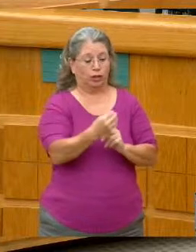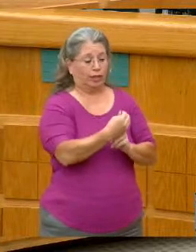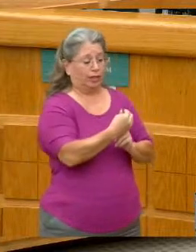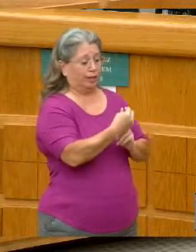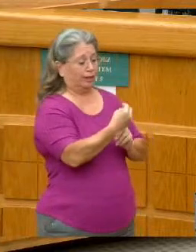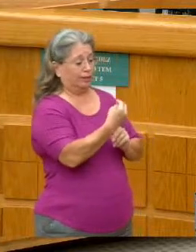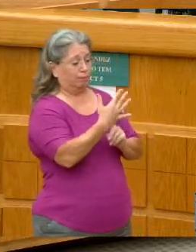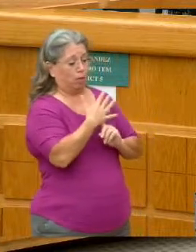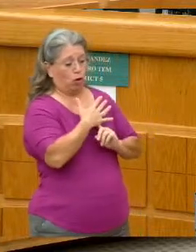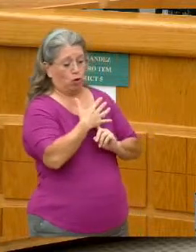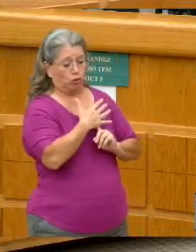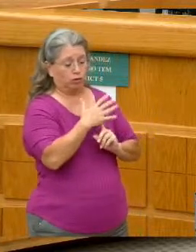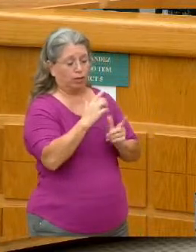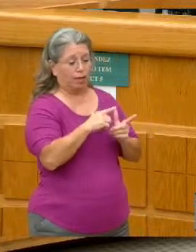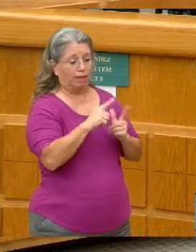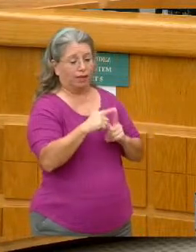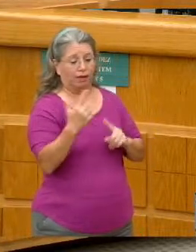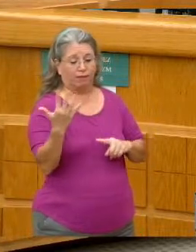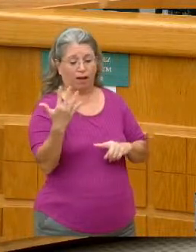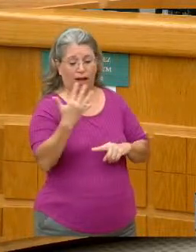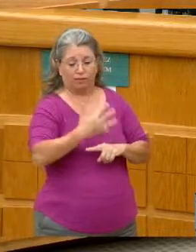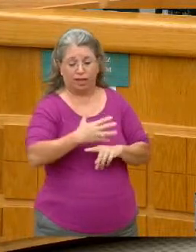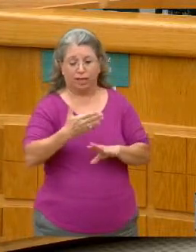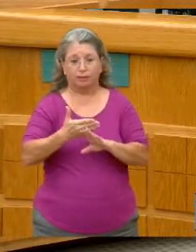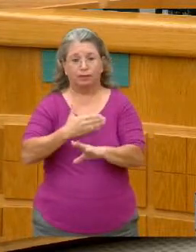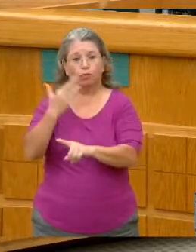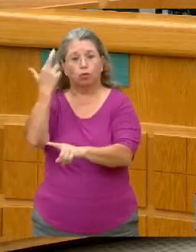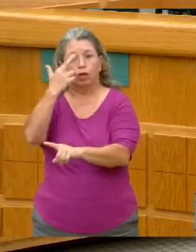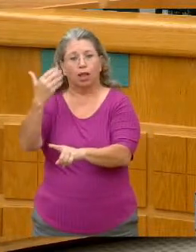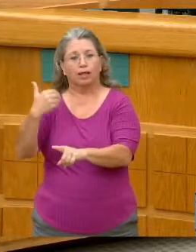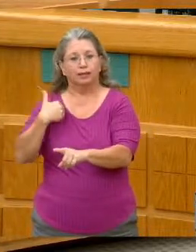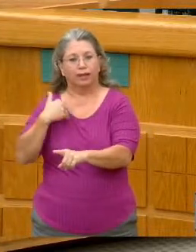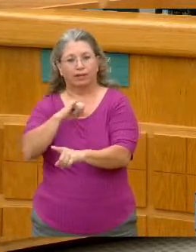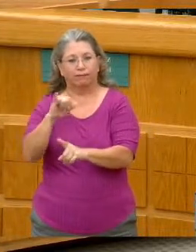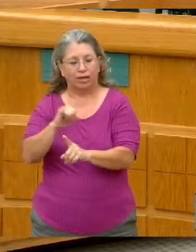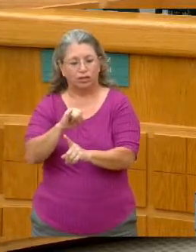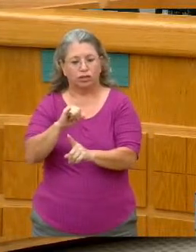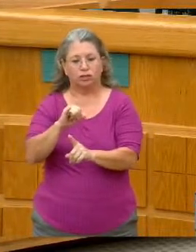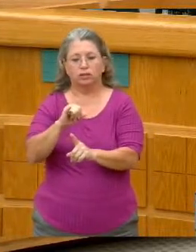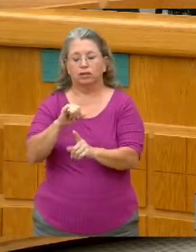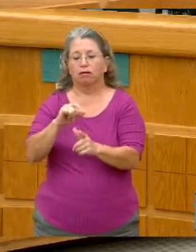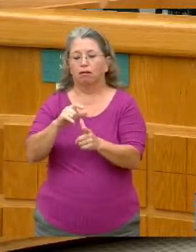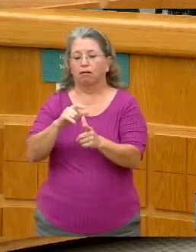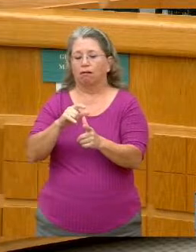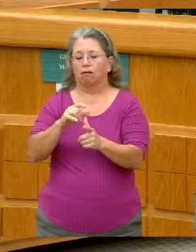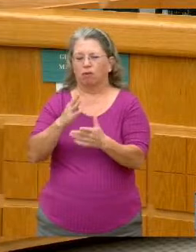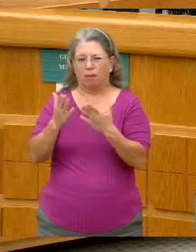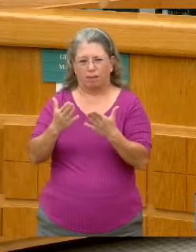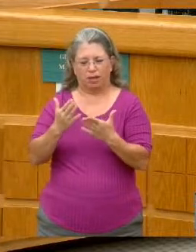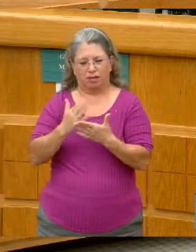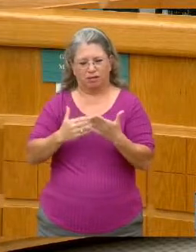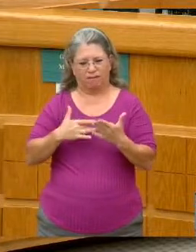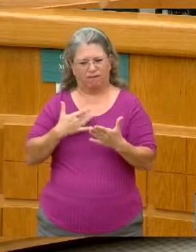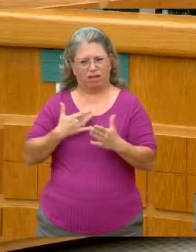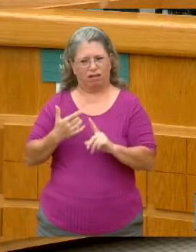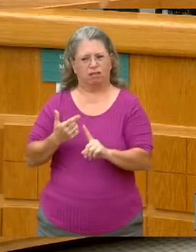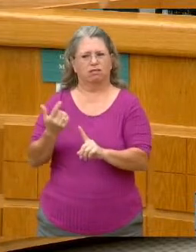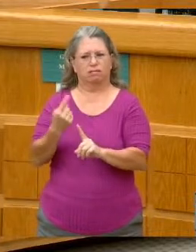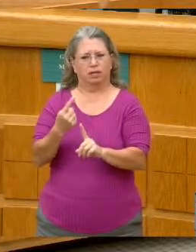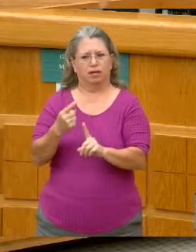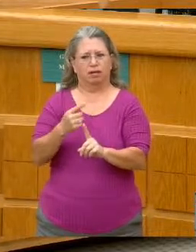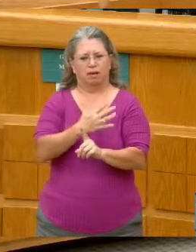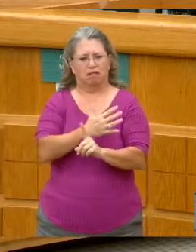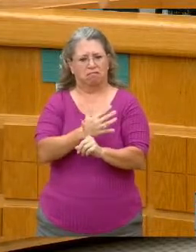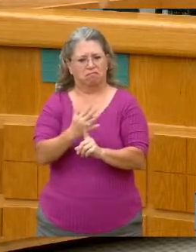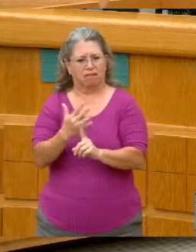before you get tested and a few more days before you get the results of that test. So you're looking at a week and a half to 2 weeks in the past is the